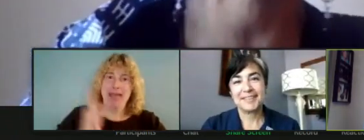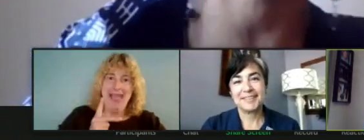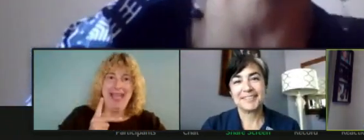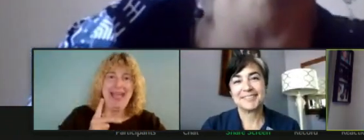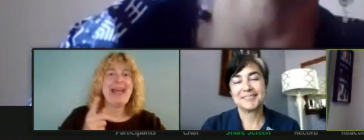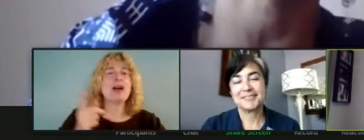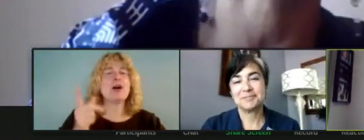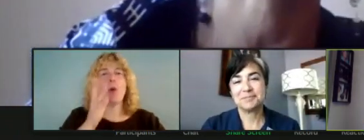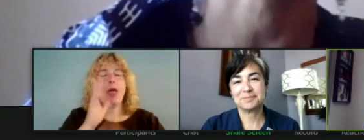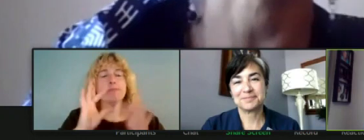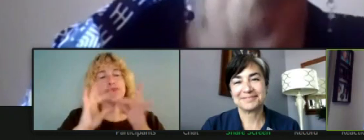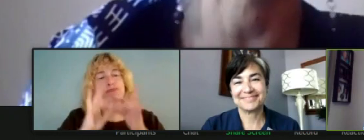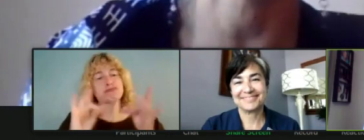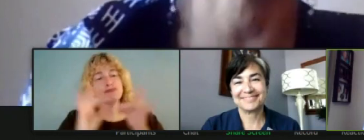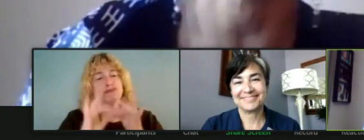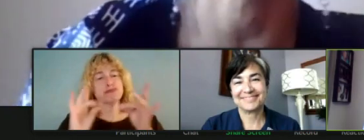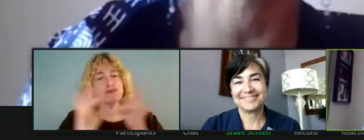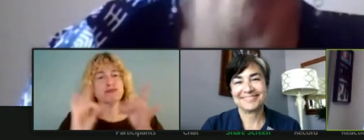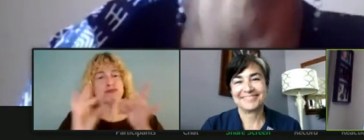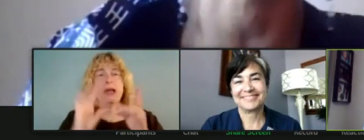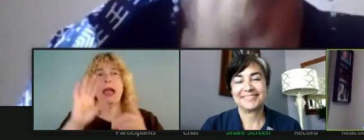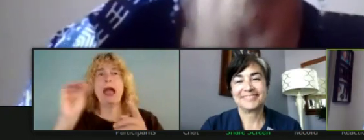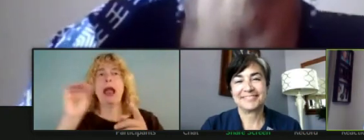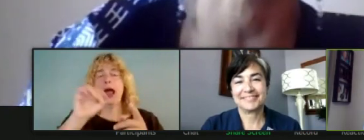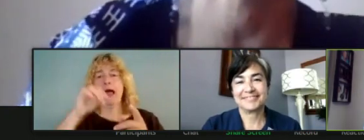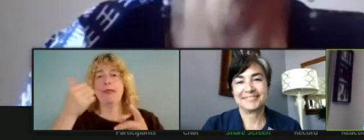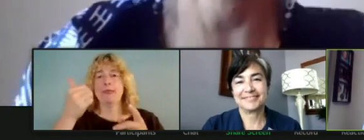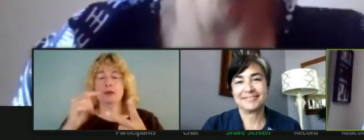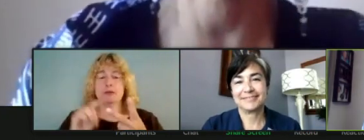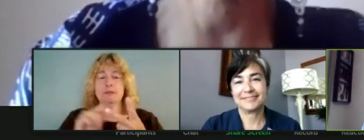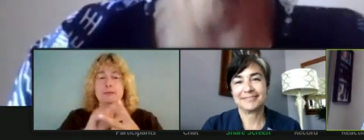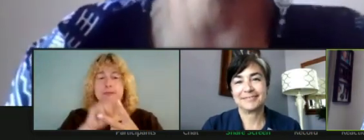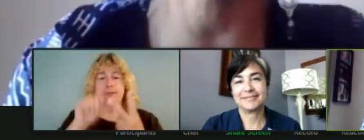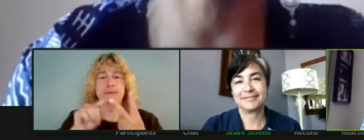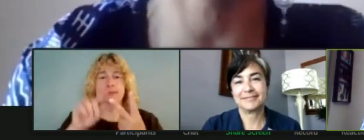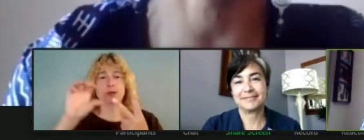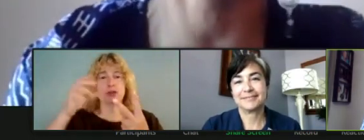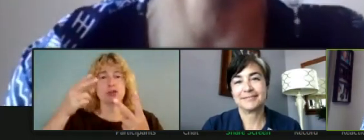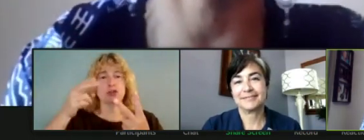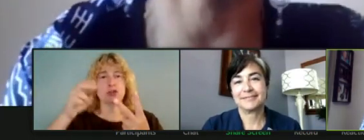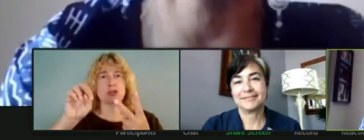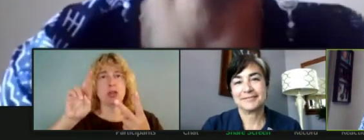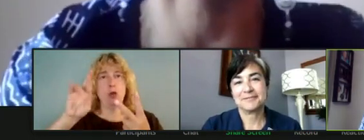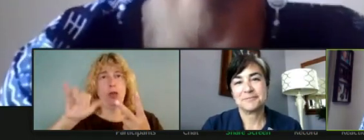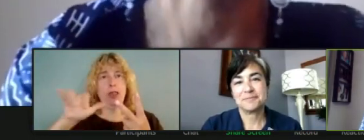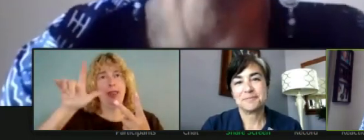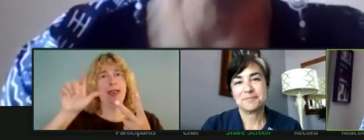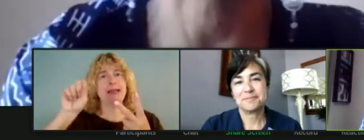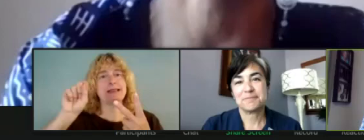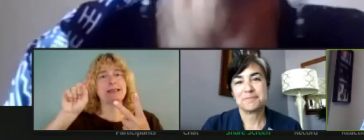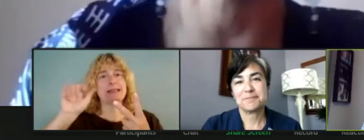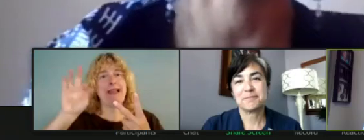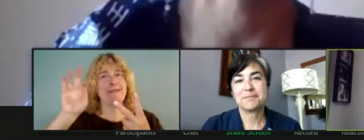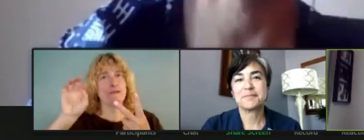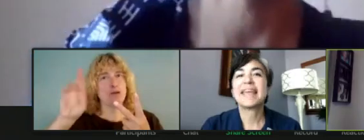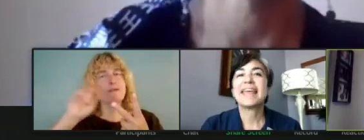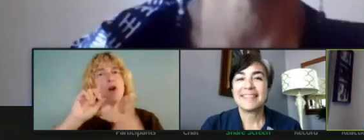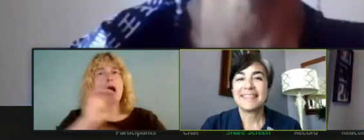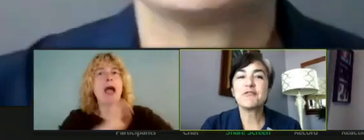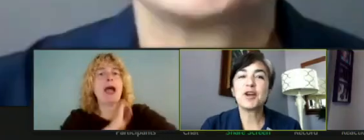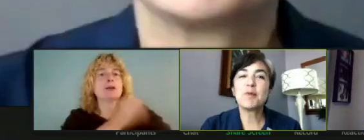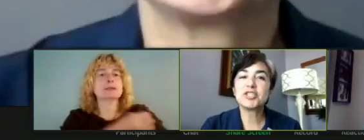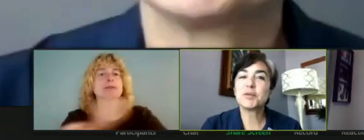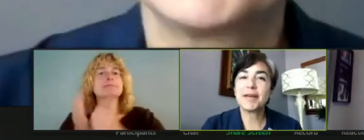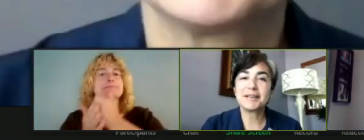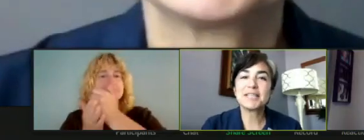well as Cheryl Stafford, who's part of the program for energy assistance with DTE. Welcome, ladies. Thank